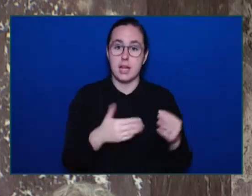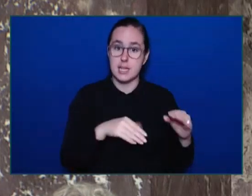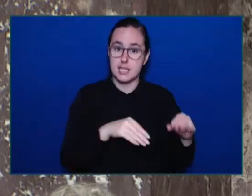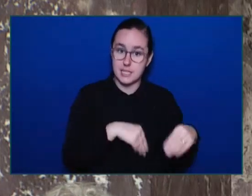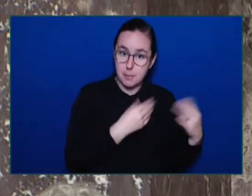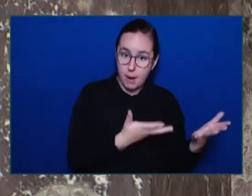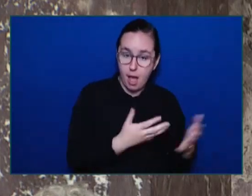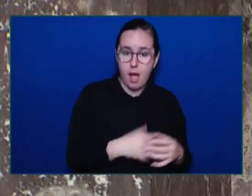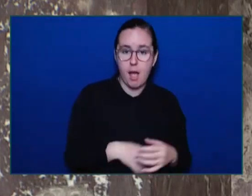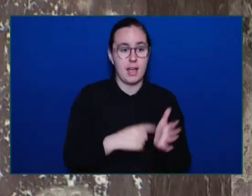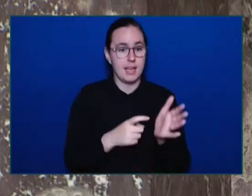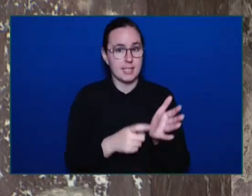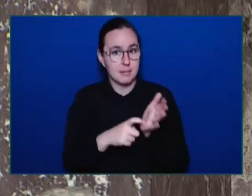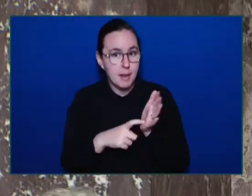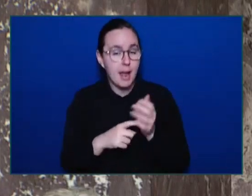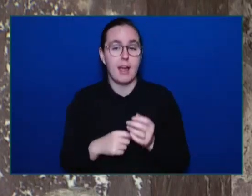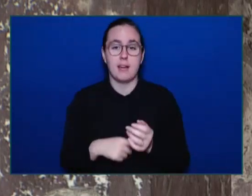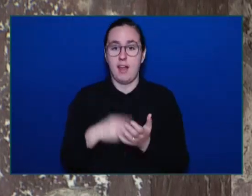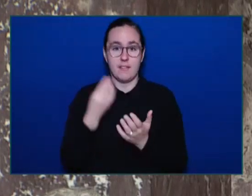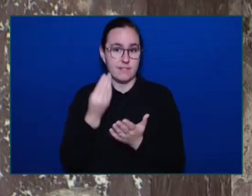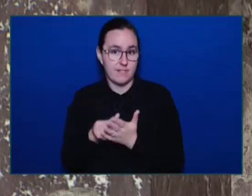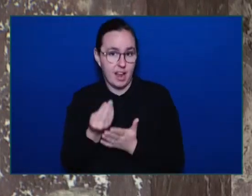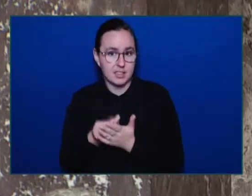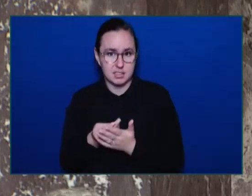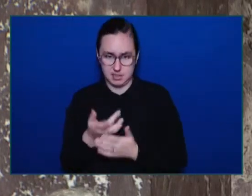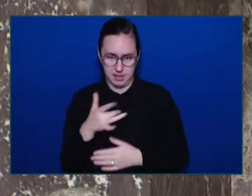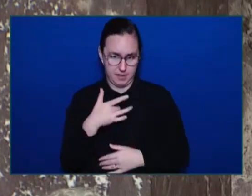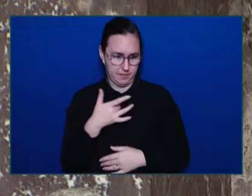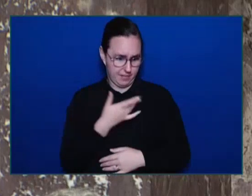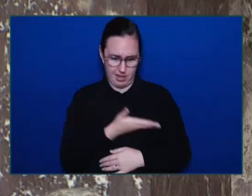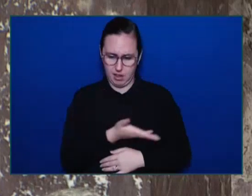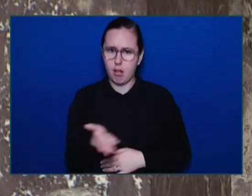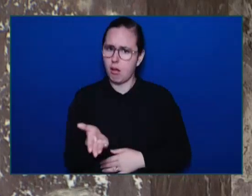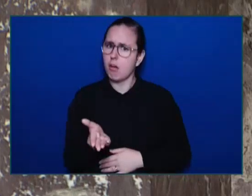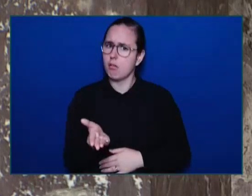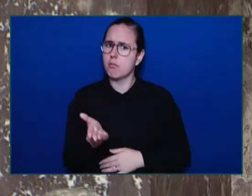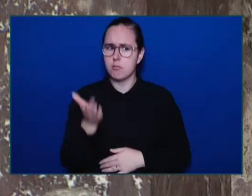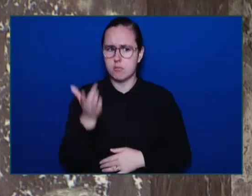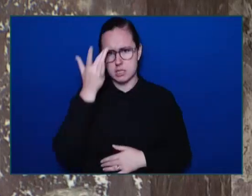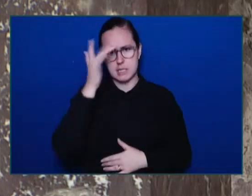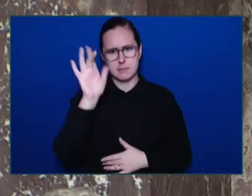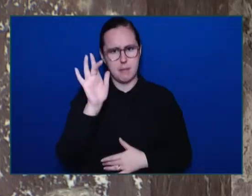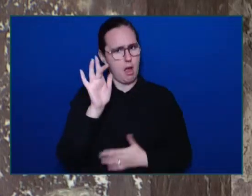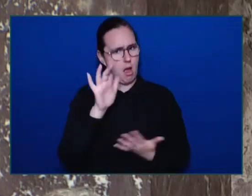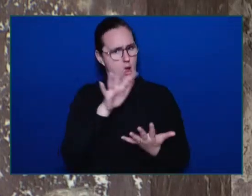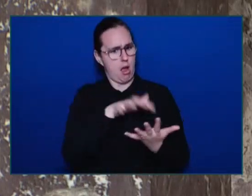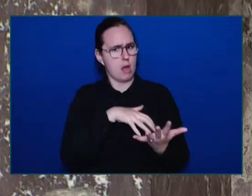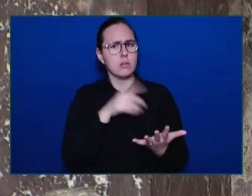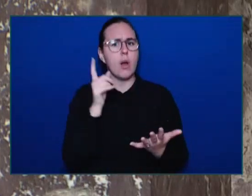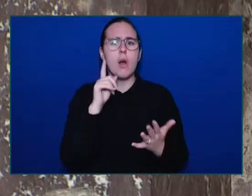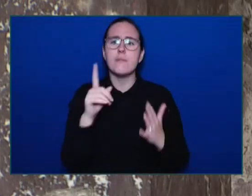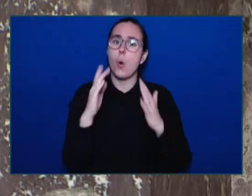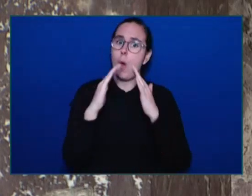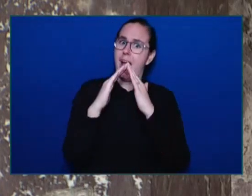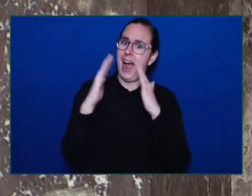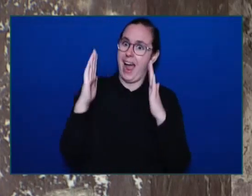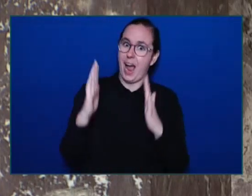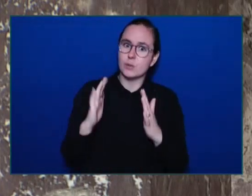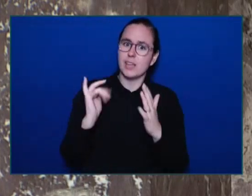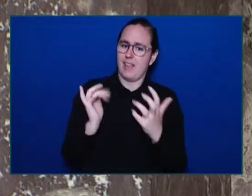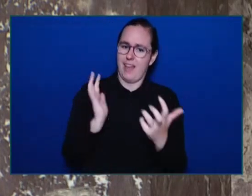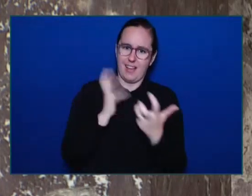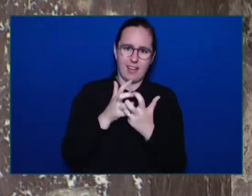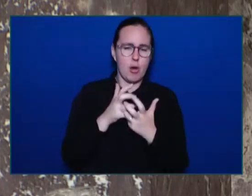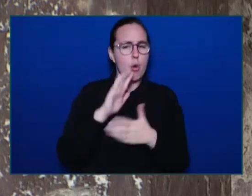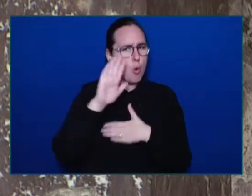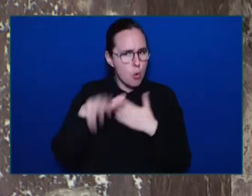towards trying to house all British Columbians. Honourable Speaker, the Mayor of Saanich said, I'm really pleased to see the province taking this